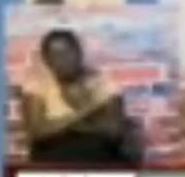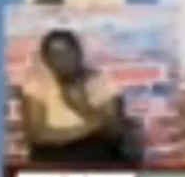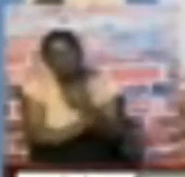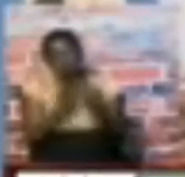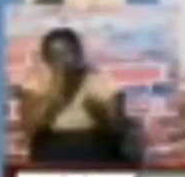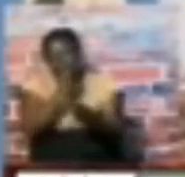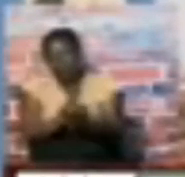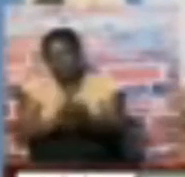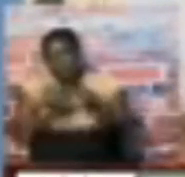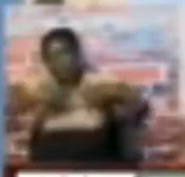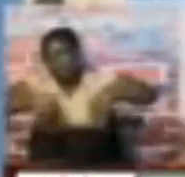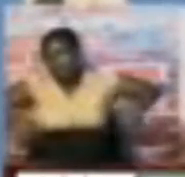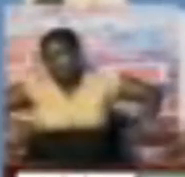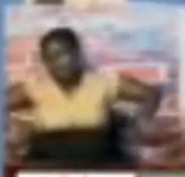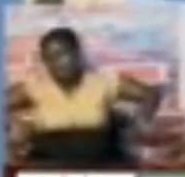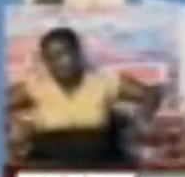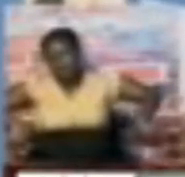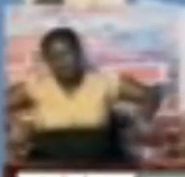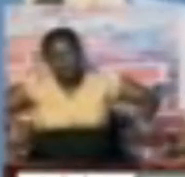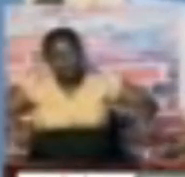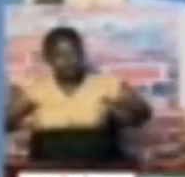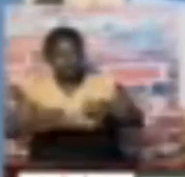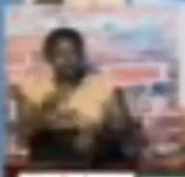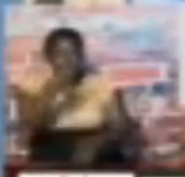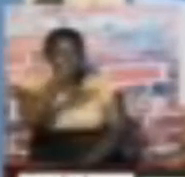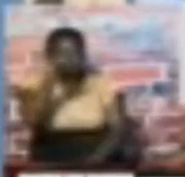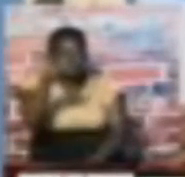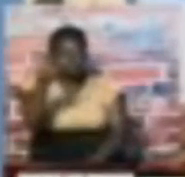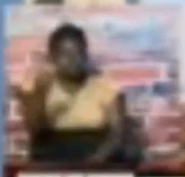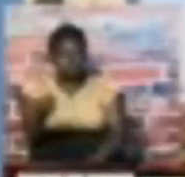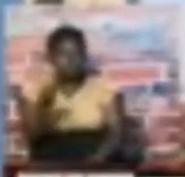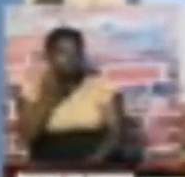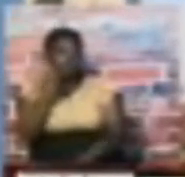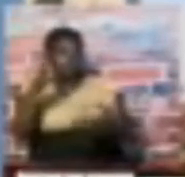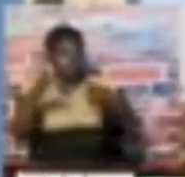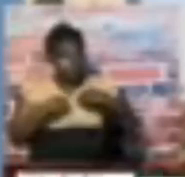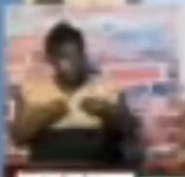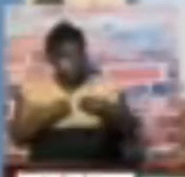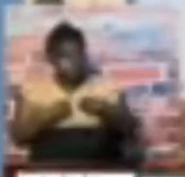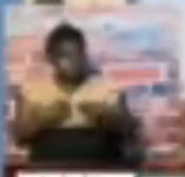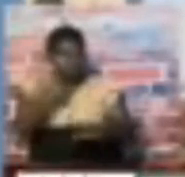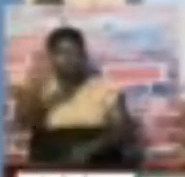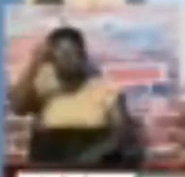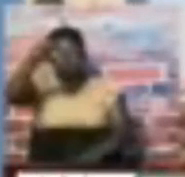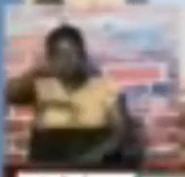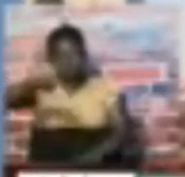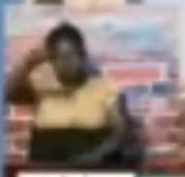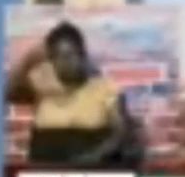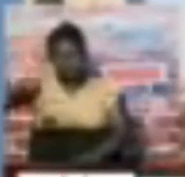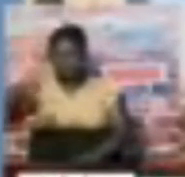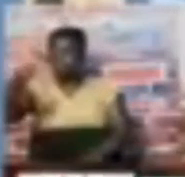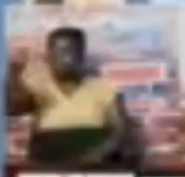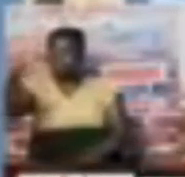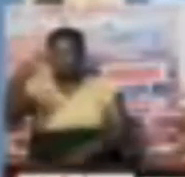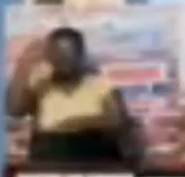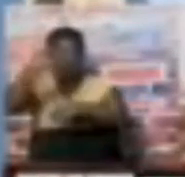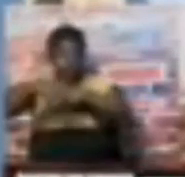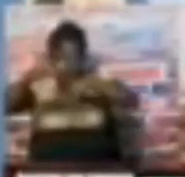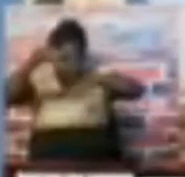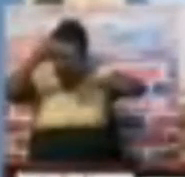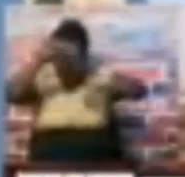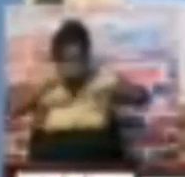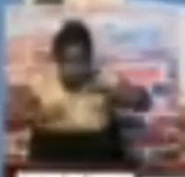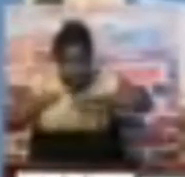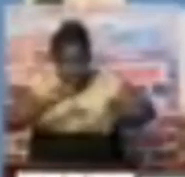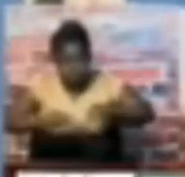that. Even this 3.6 million I accepted in 1996 after the elections,